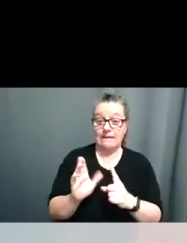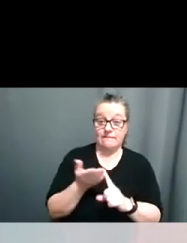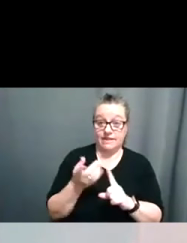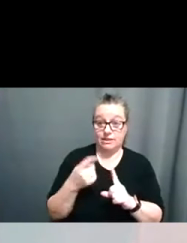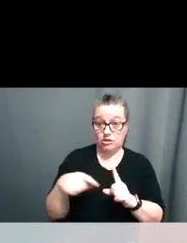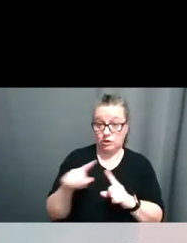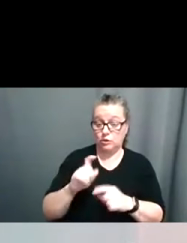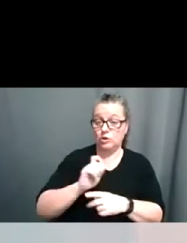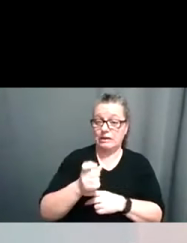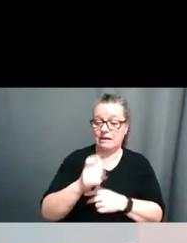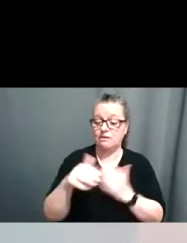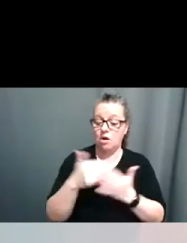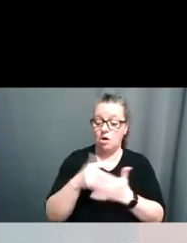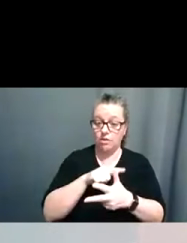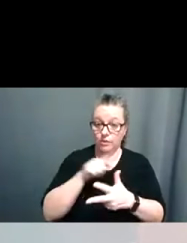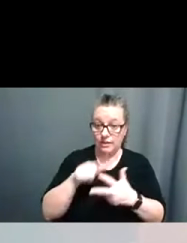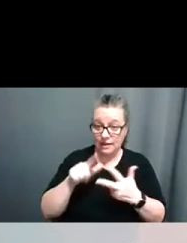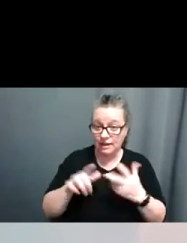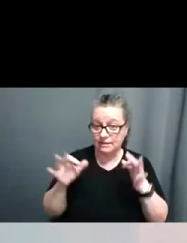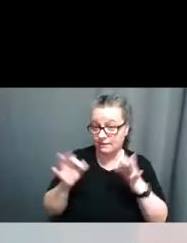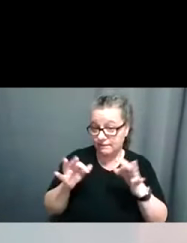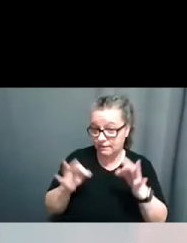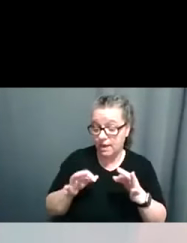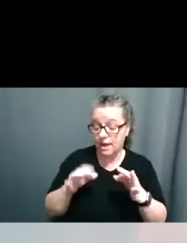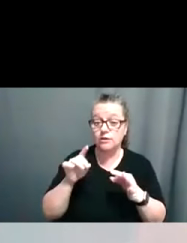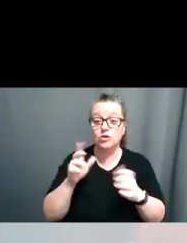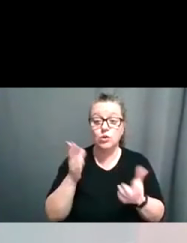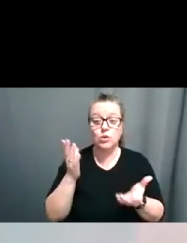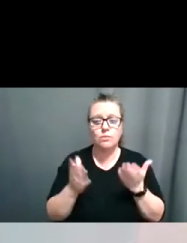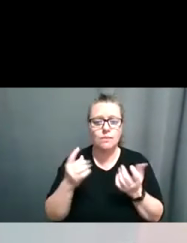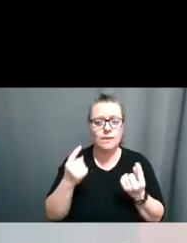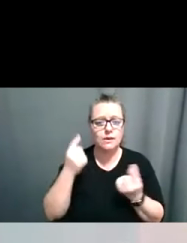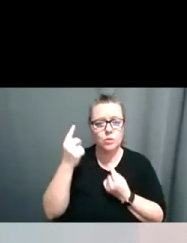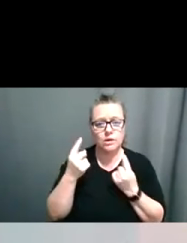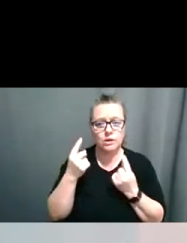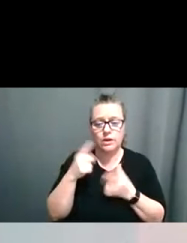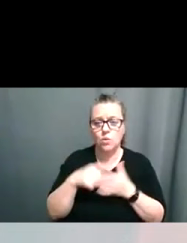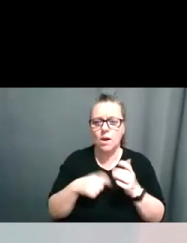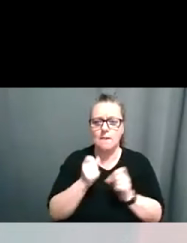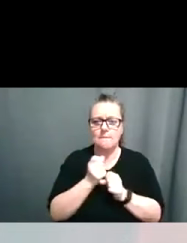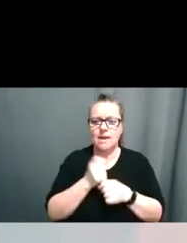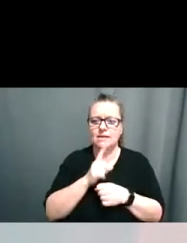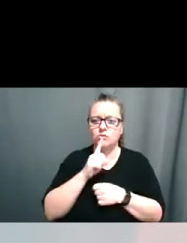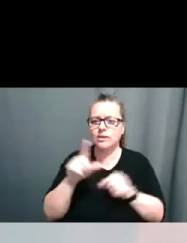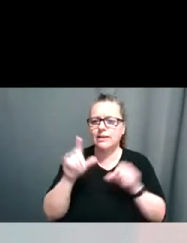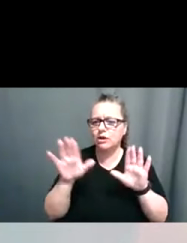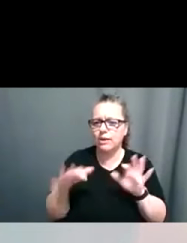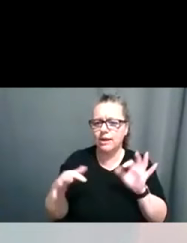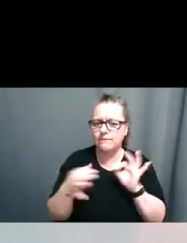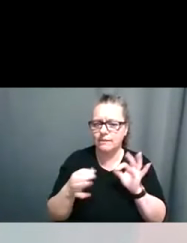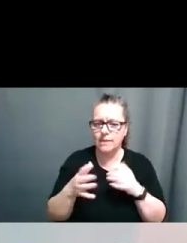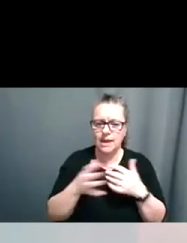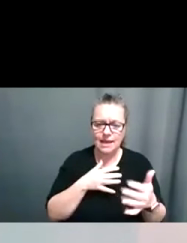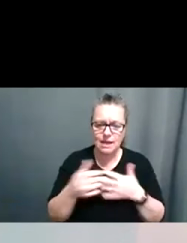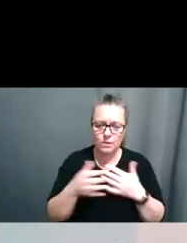all three kinds of feedback and to get really good at giving it, you are probably wondering what makes really great feedback anyway.